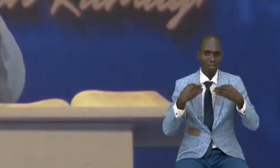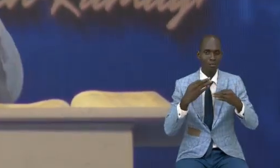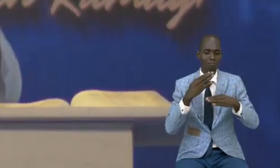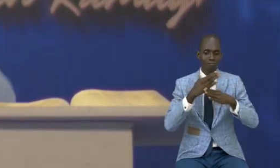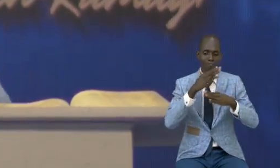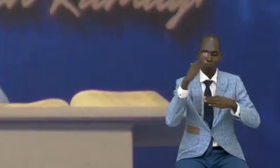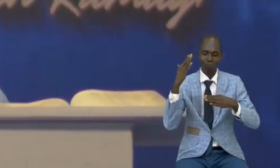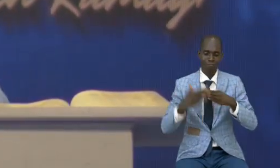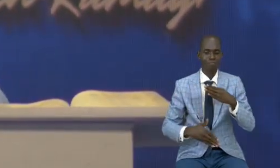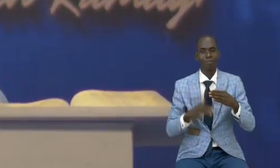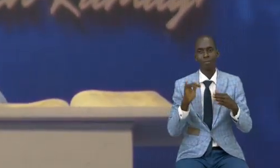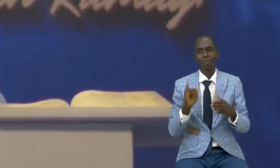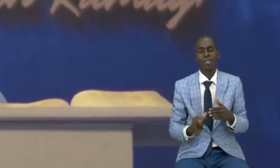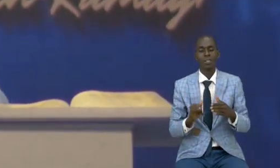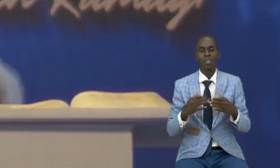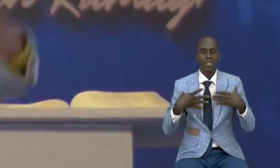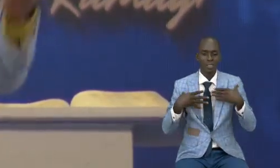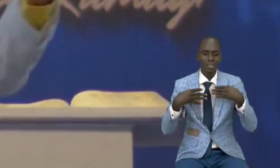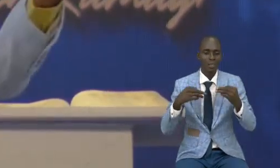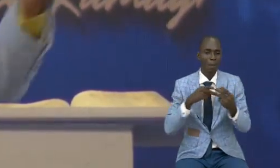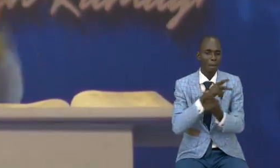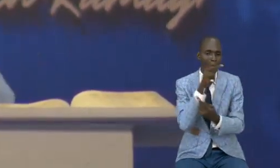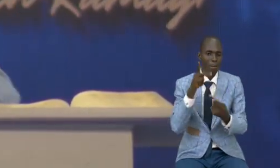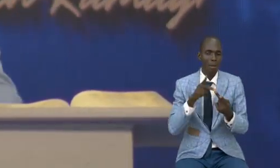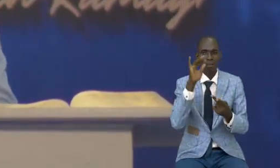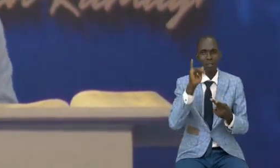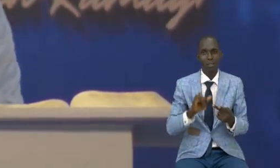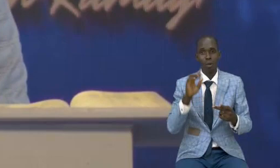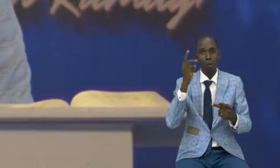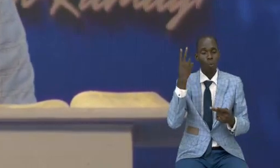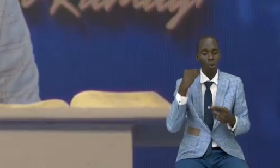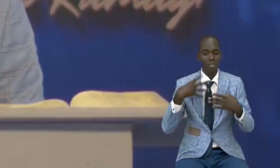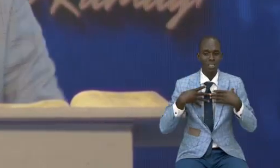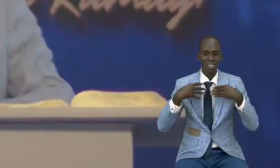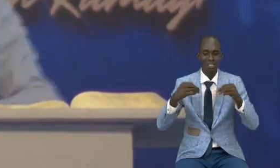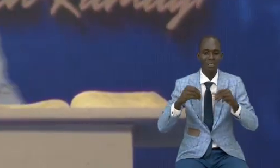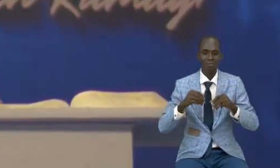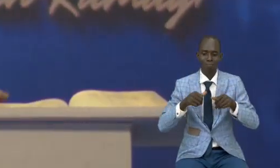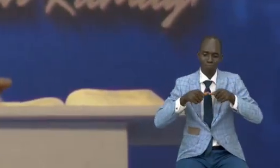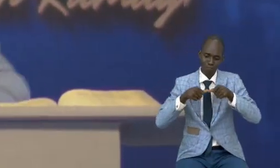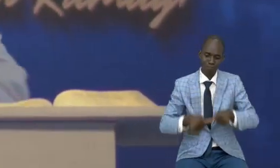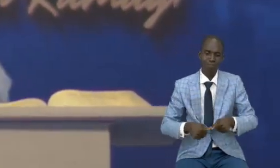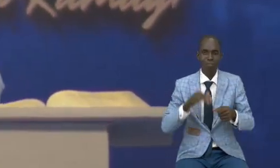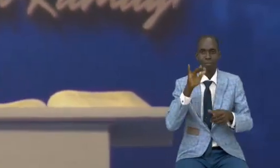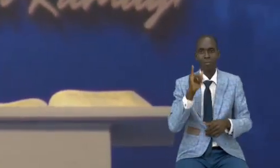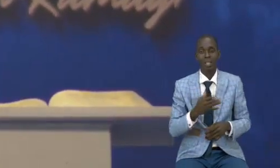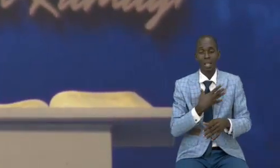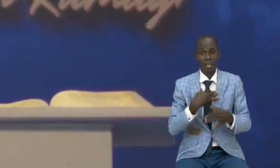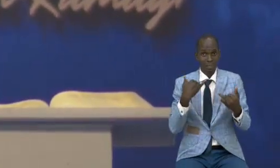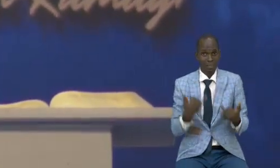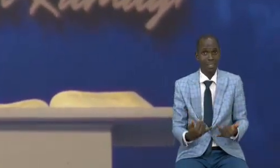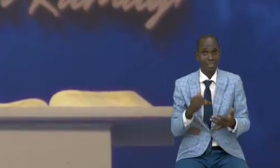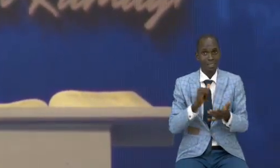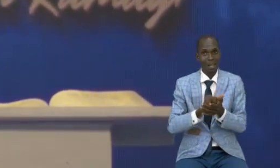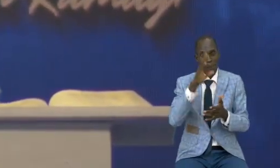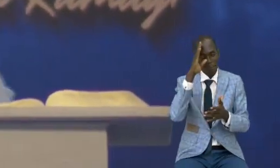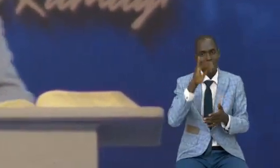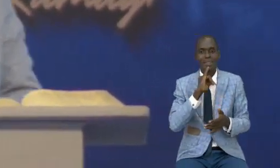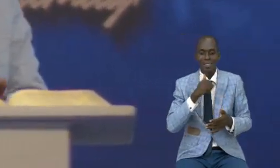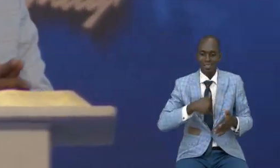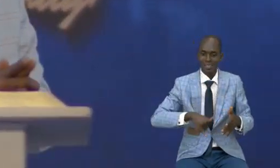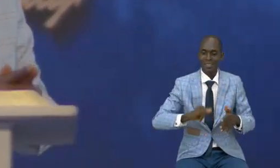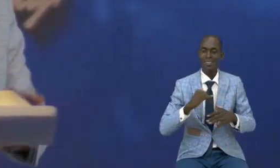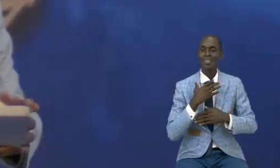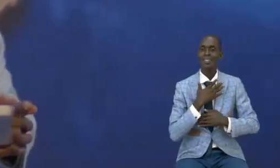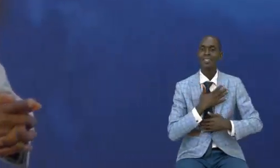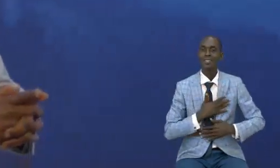was healed perfectly. He was healed permanently. And now he's still enjoying